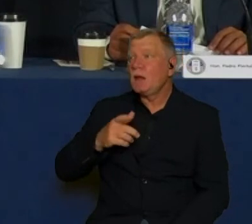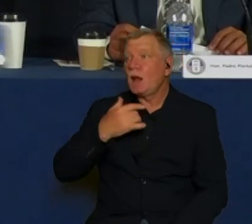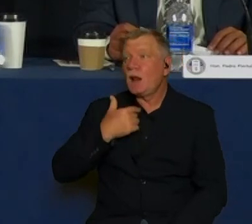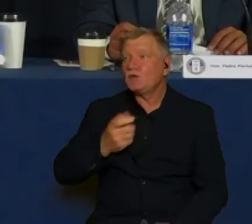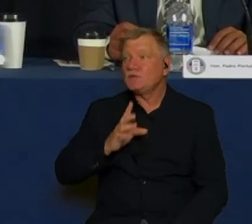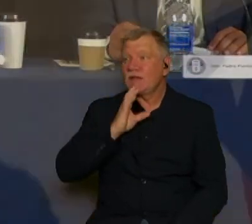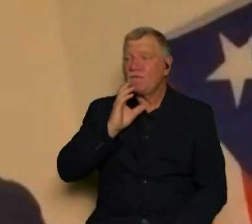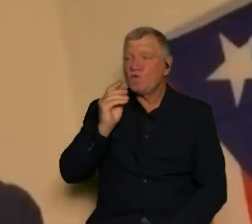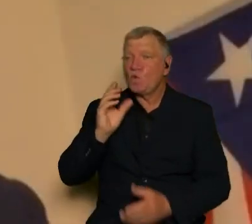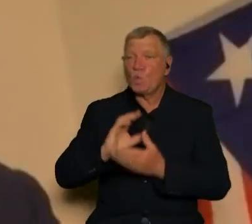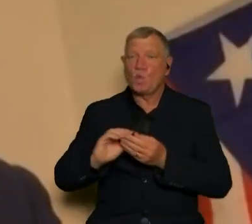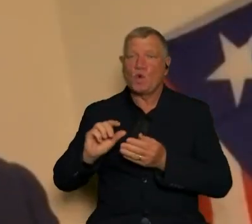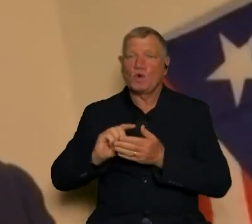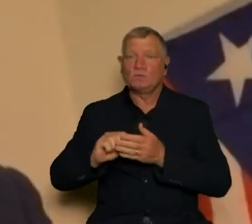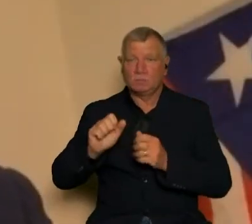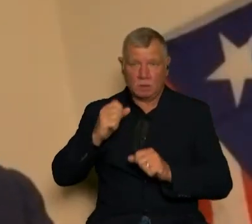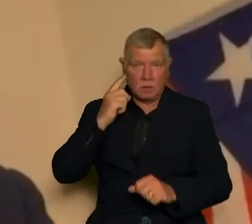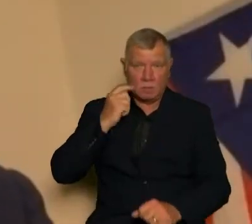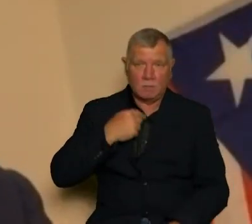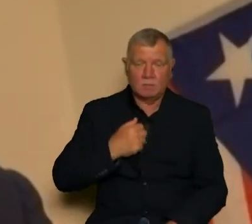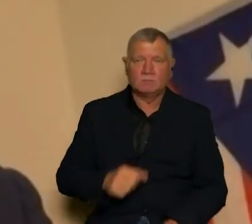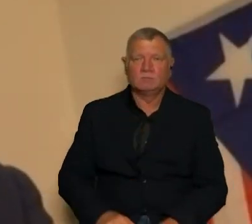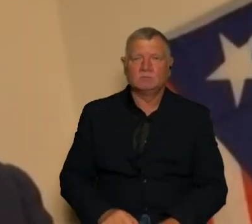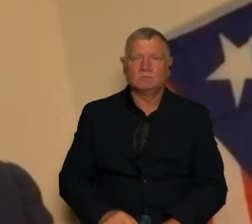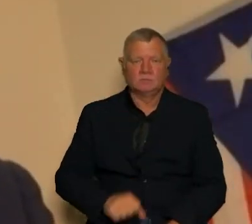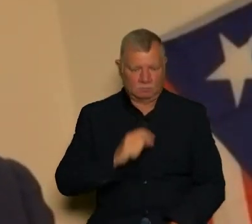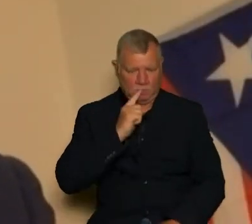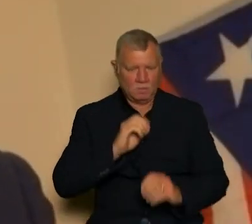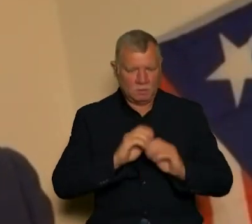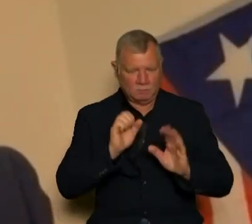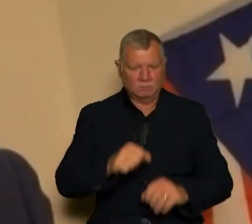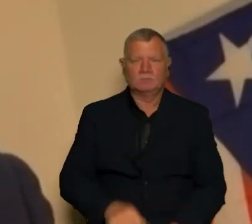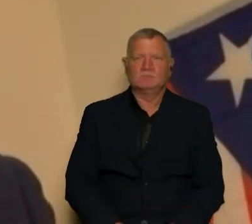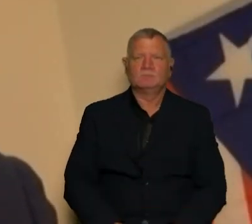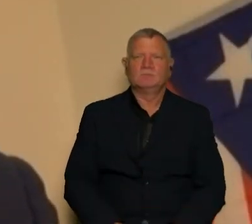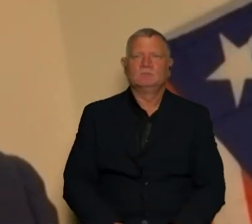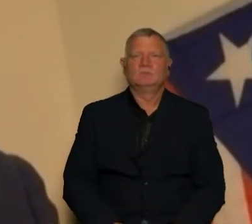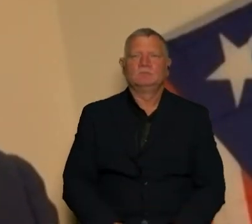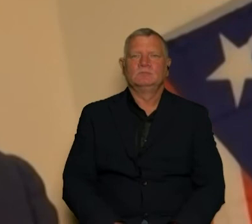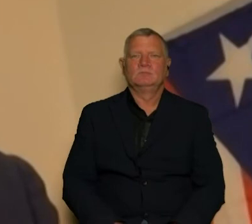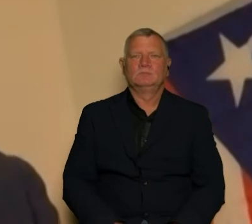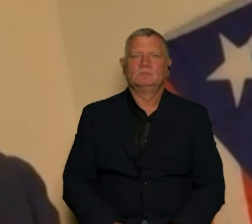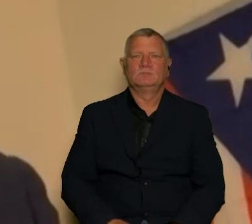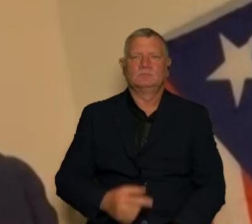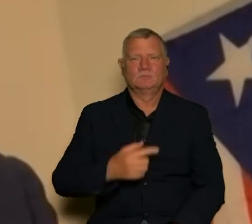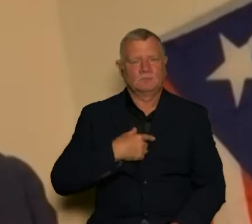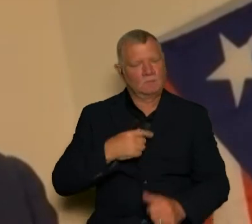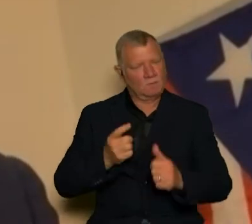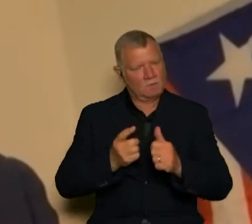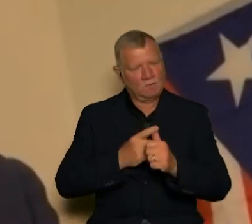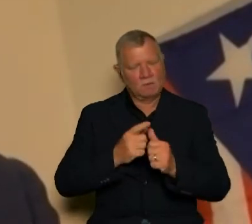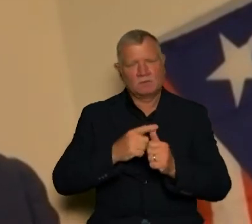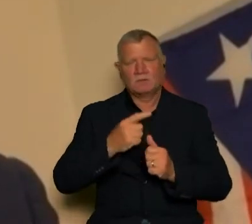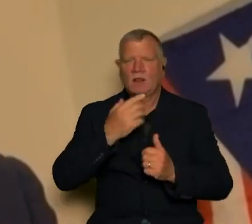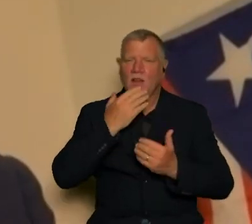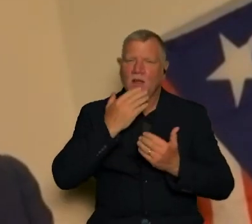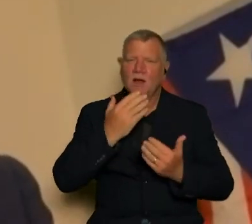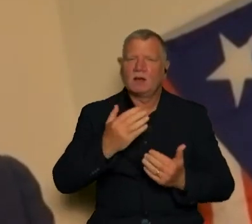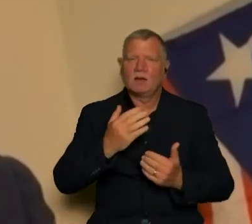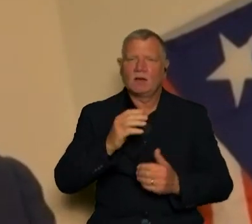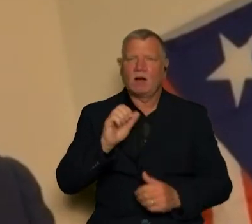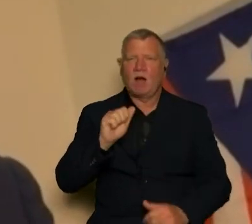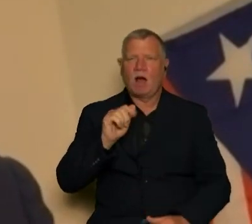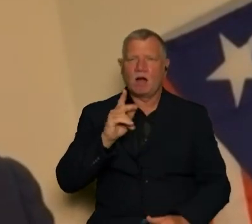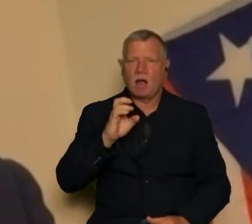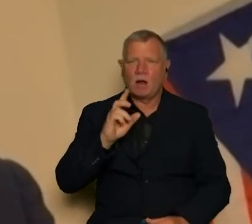I can. Absolutely. Can you hear me? Yes, we can. You're clear. All right. No, first of all, I'd like to just thank